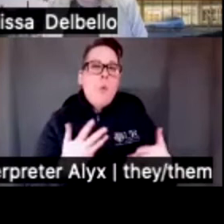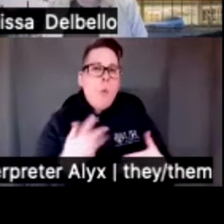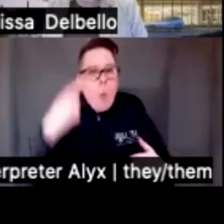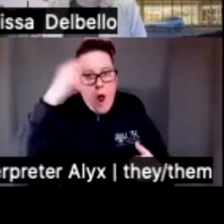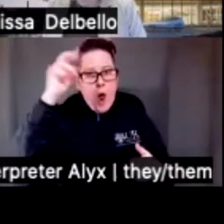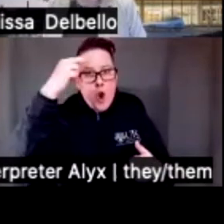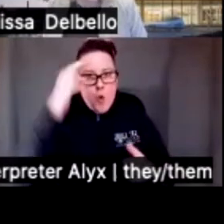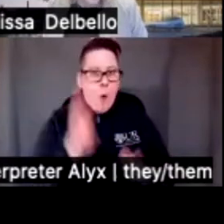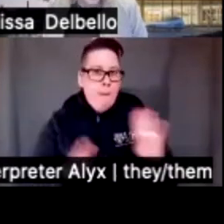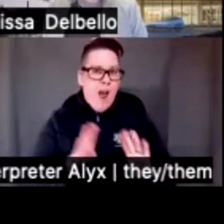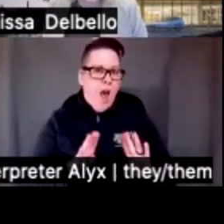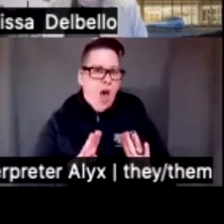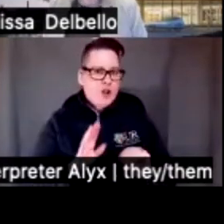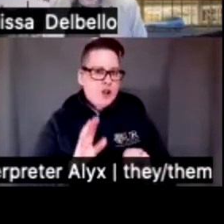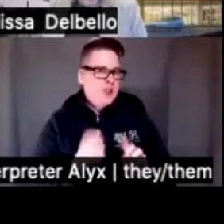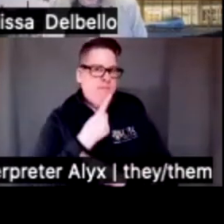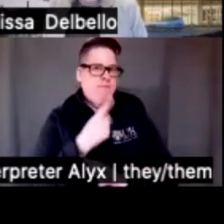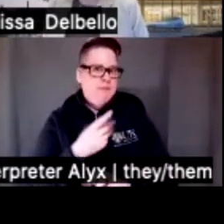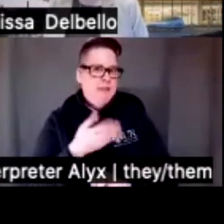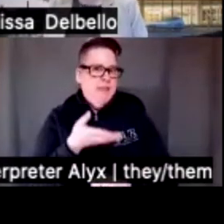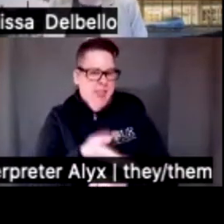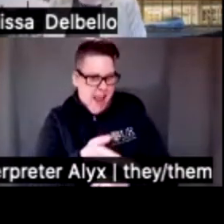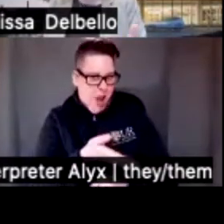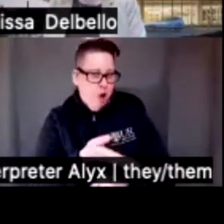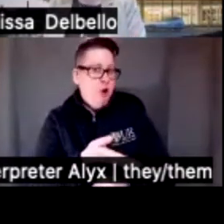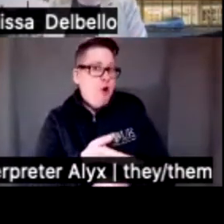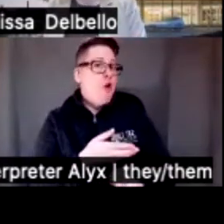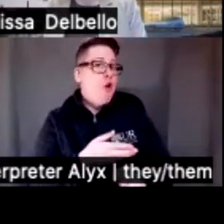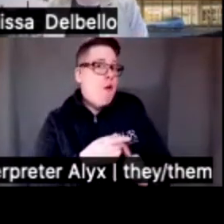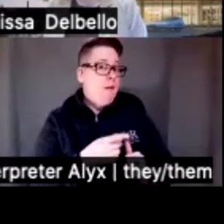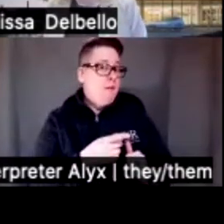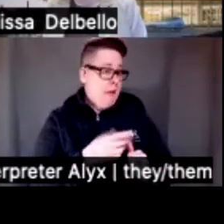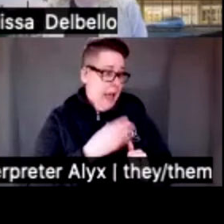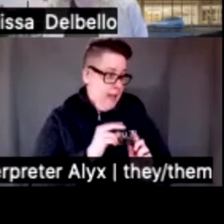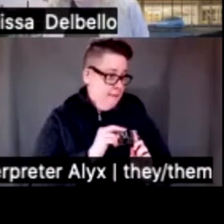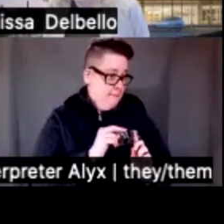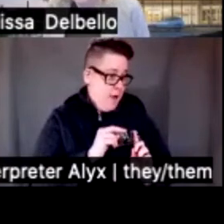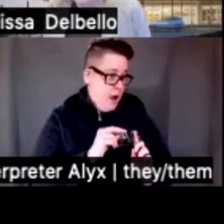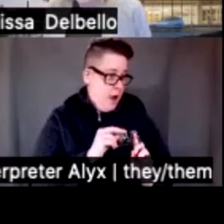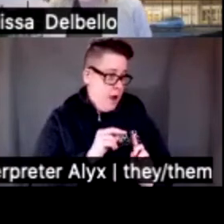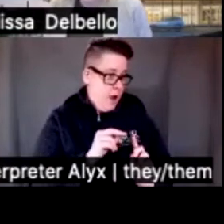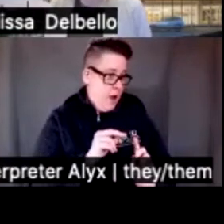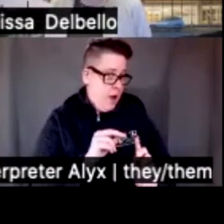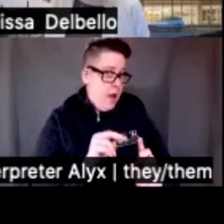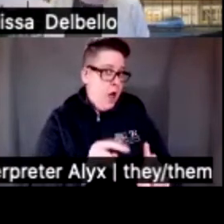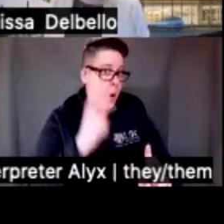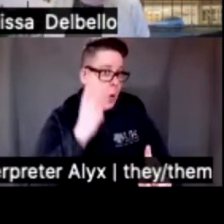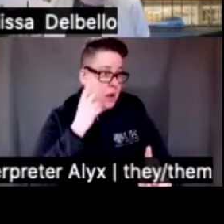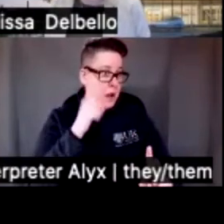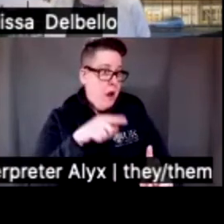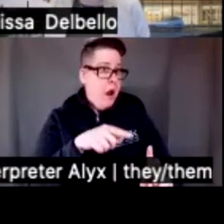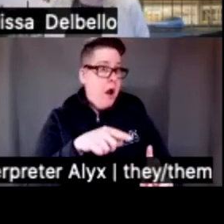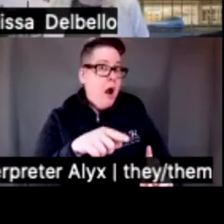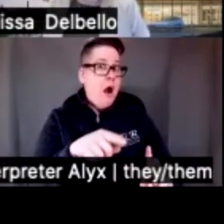neurobiological abnormalities are present initially, and then follow them over time and figure out when they develop a